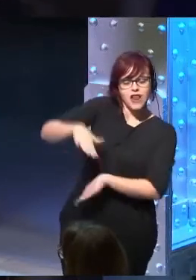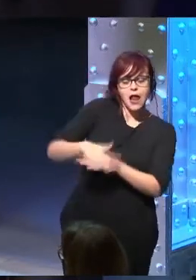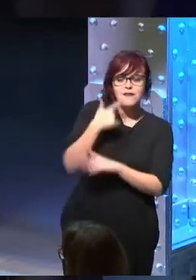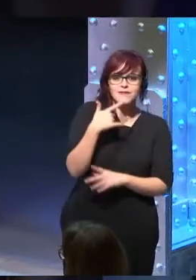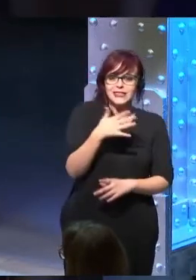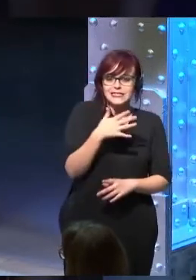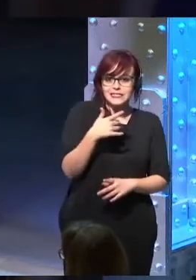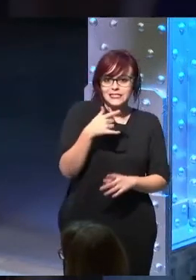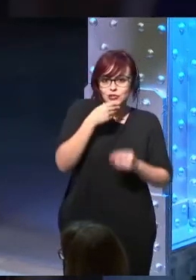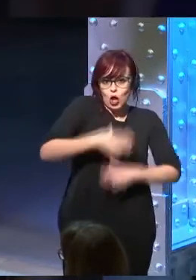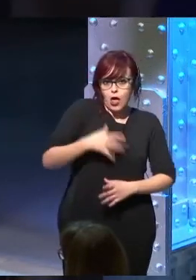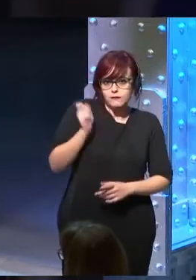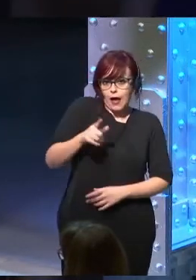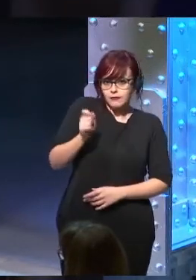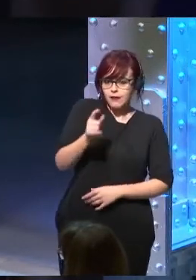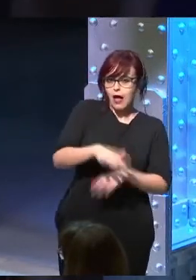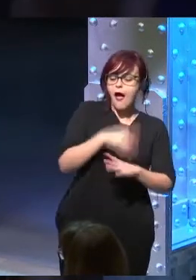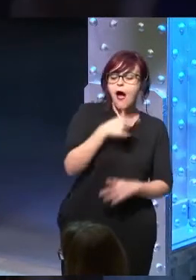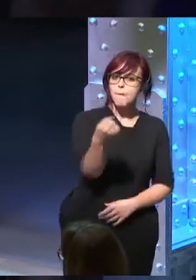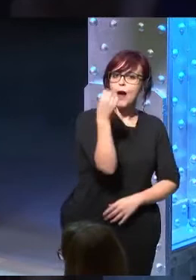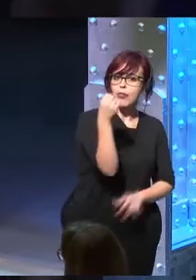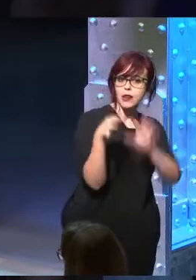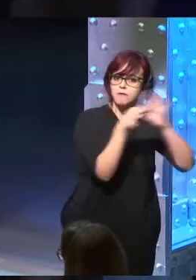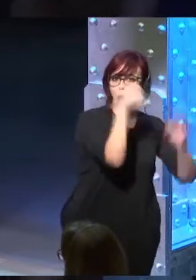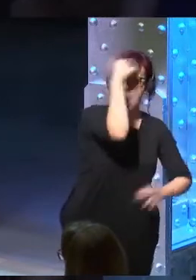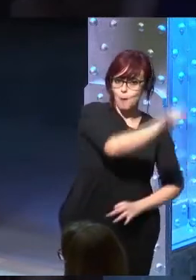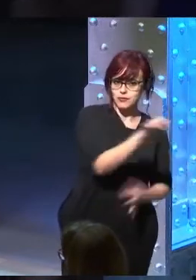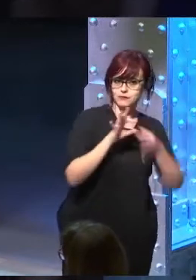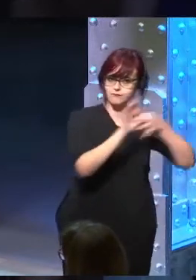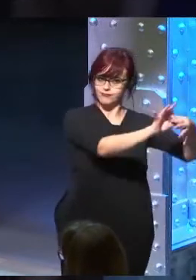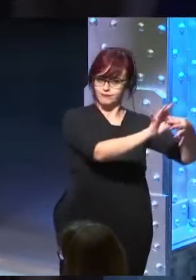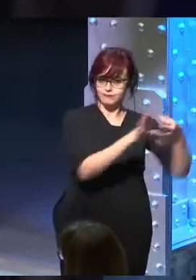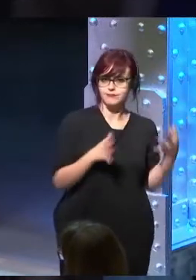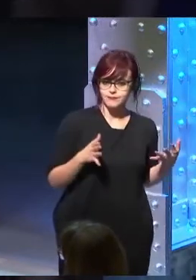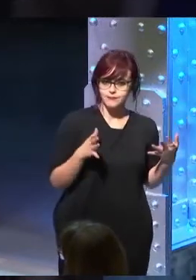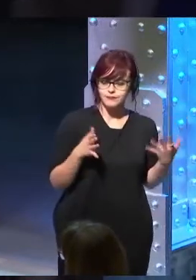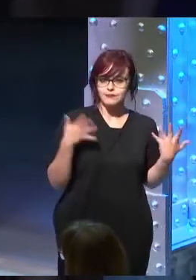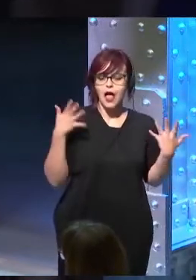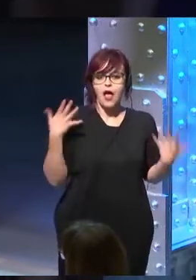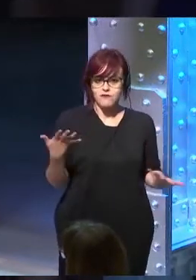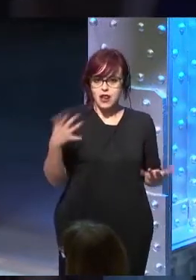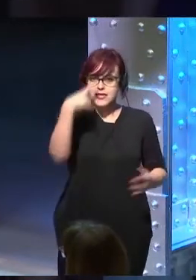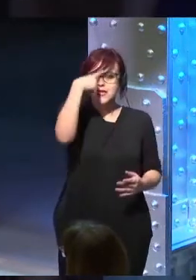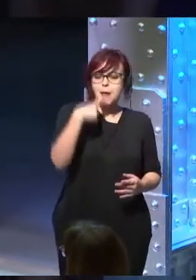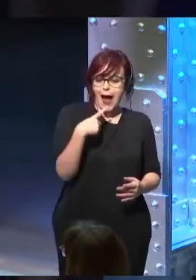That's exactly what's summed up by the image of Perseus or Trump brandishing the power of his sword.